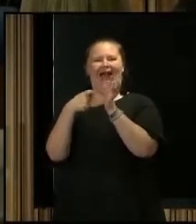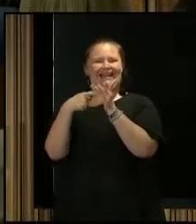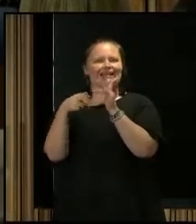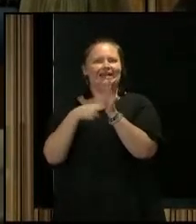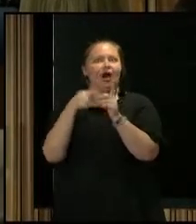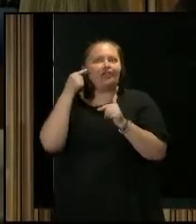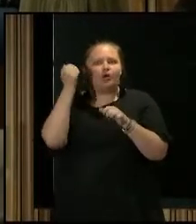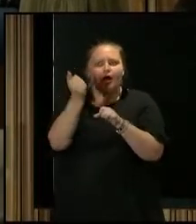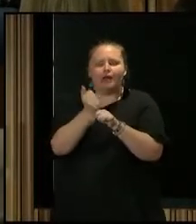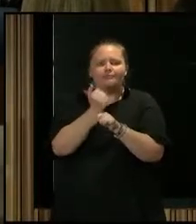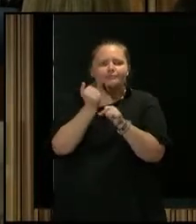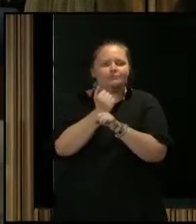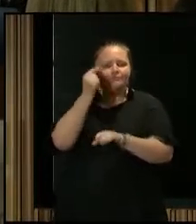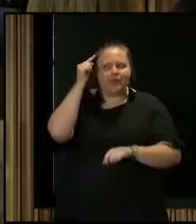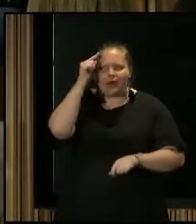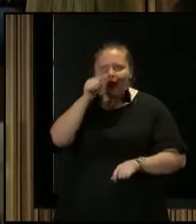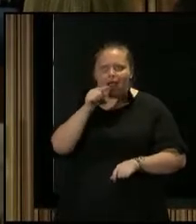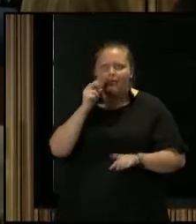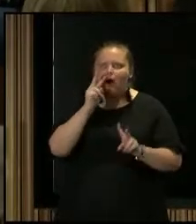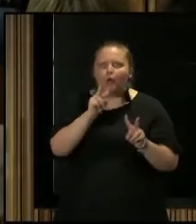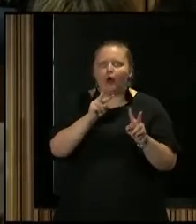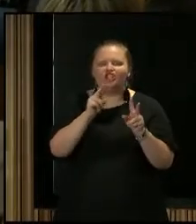but then I watched ABC News the next day and I was like, oh, it's her.